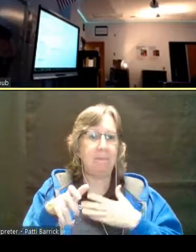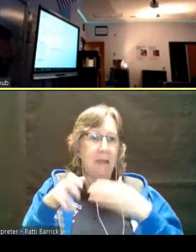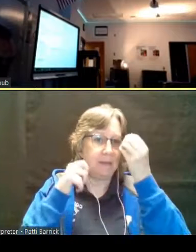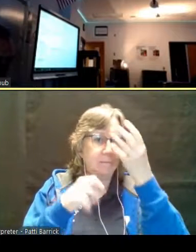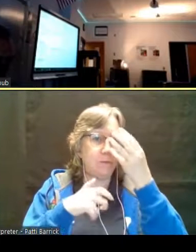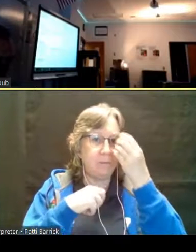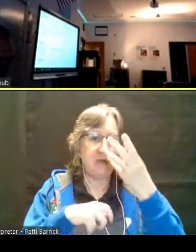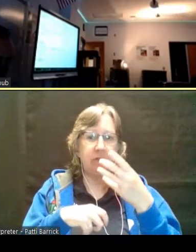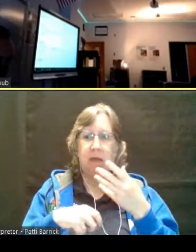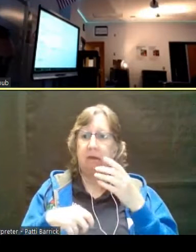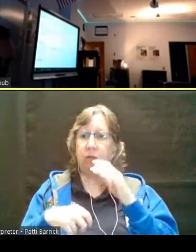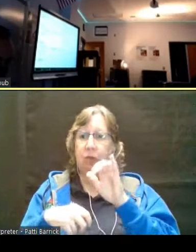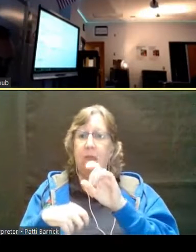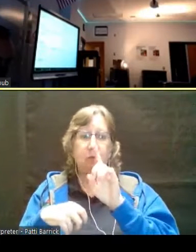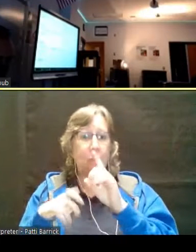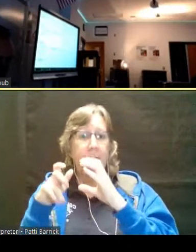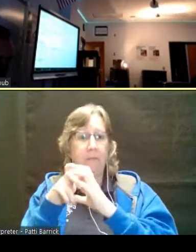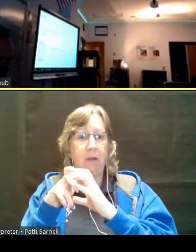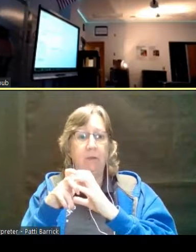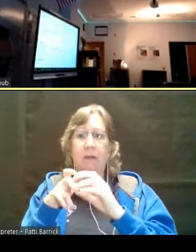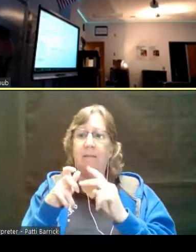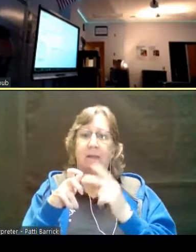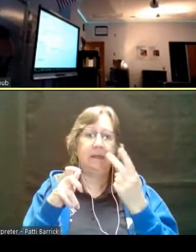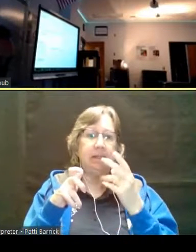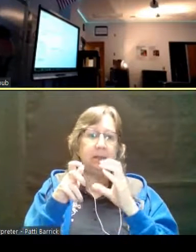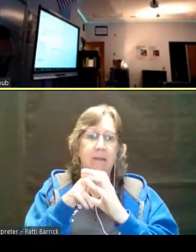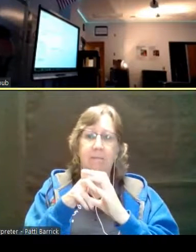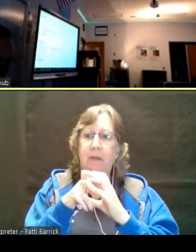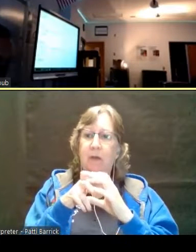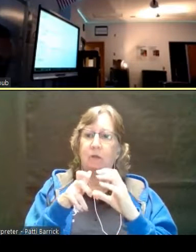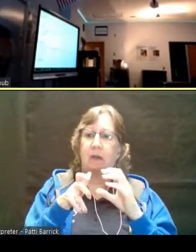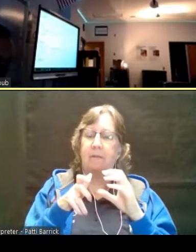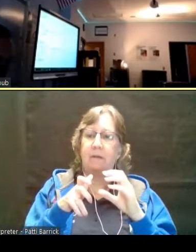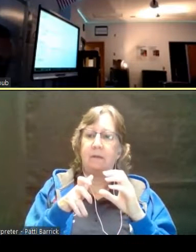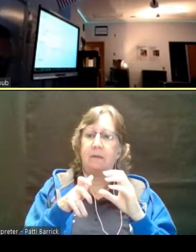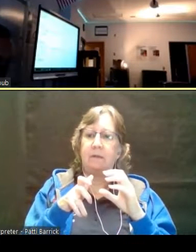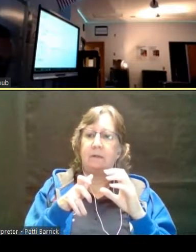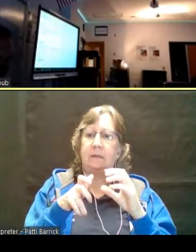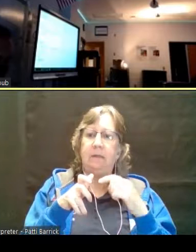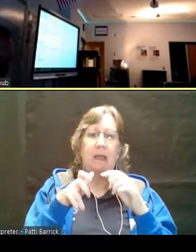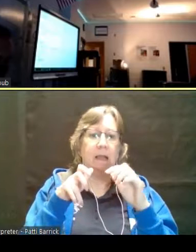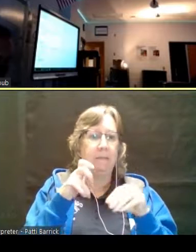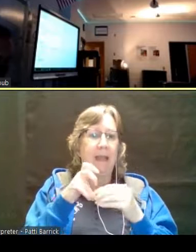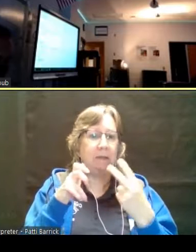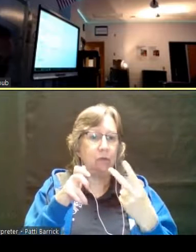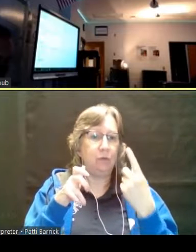paragraph. And this is another paragraph. So I'm just going to put 2 here for now. And then we will kind